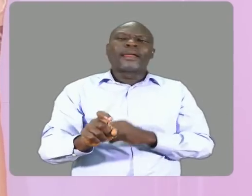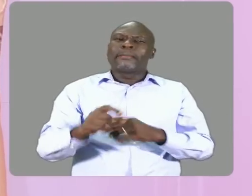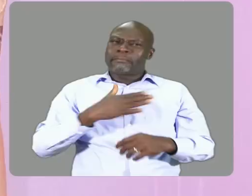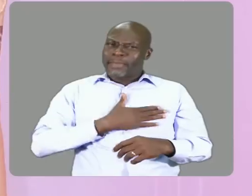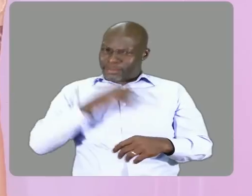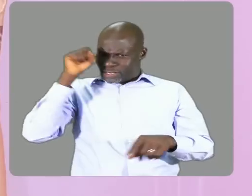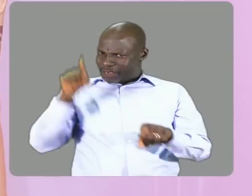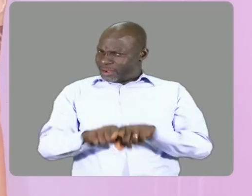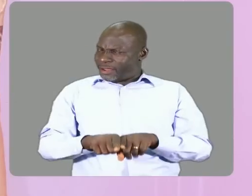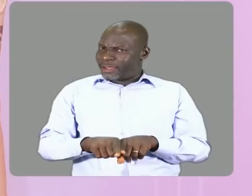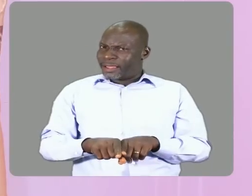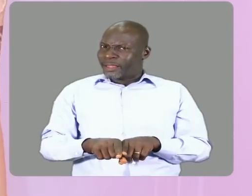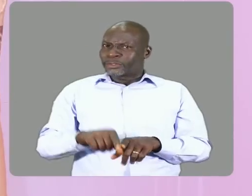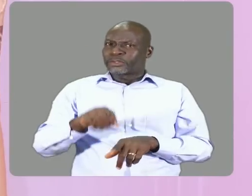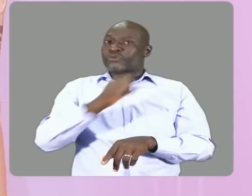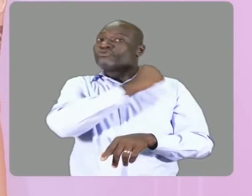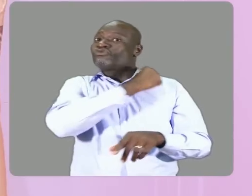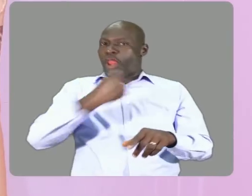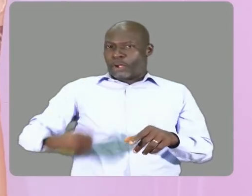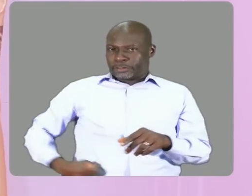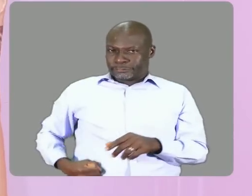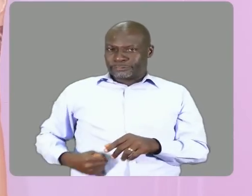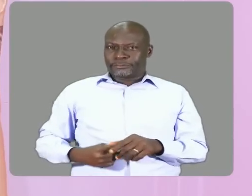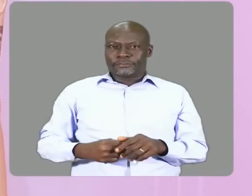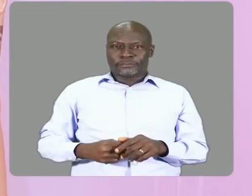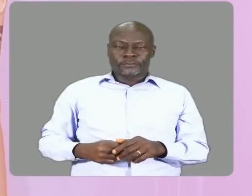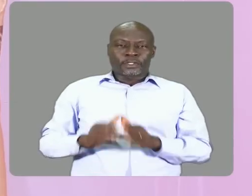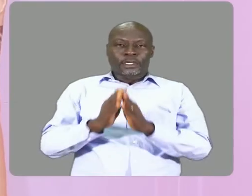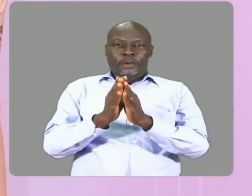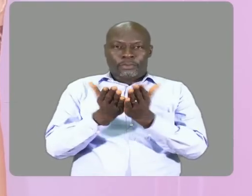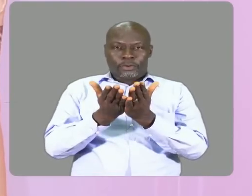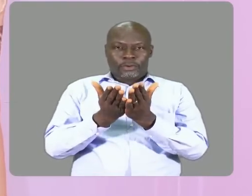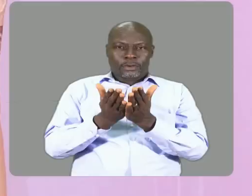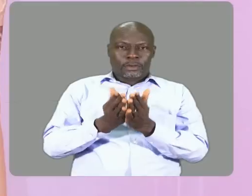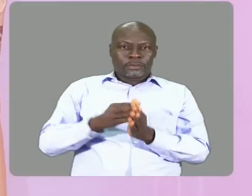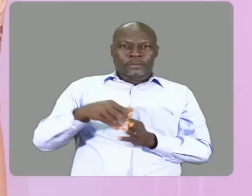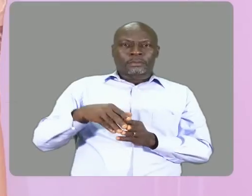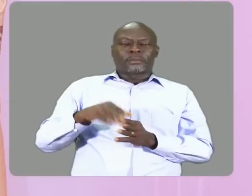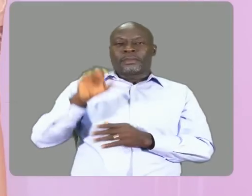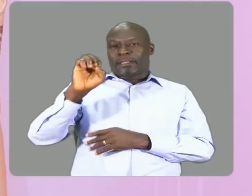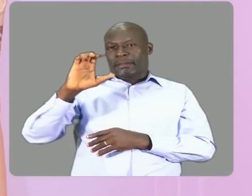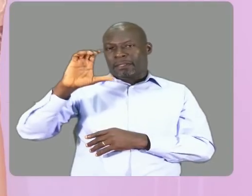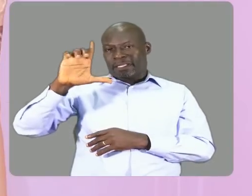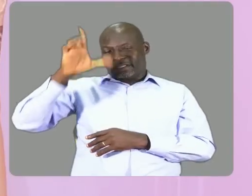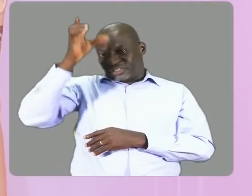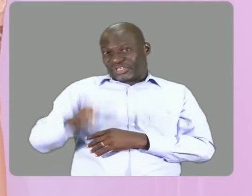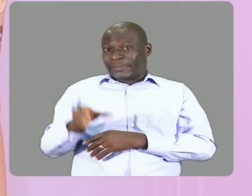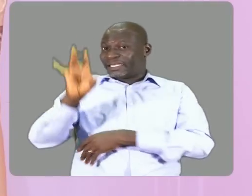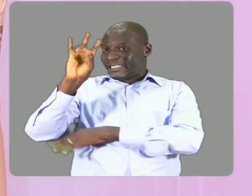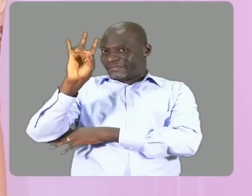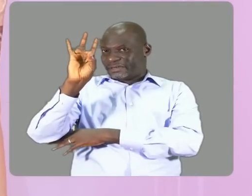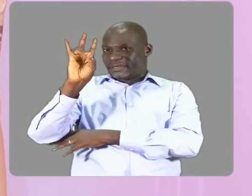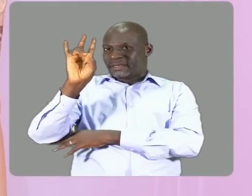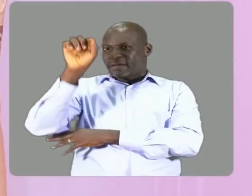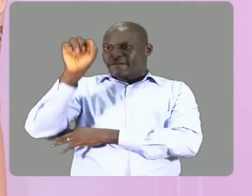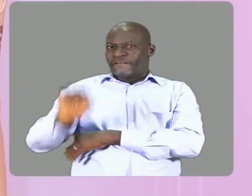Odafo Obema Solomon. Osenkafo anguma no. Etia eya enso